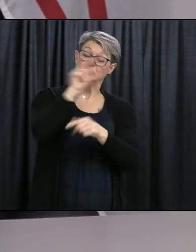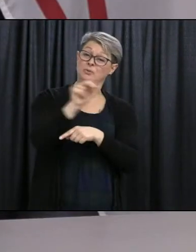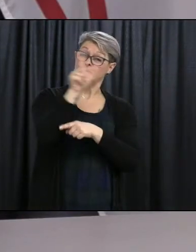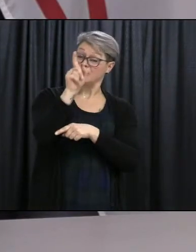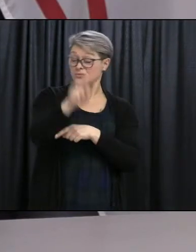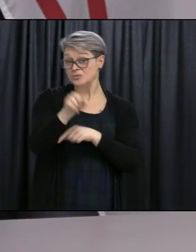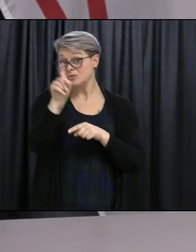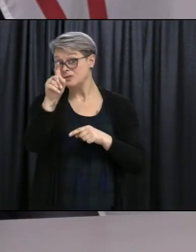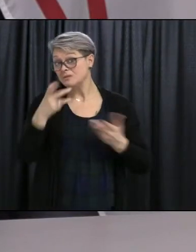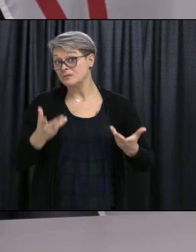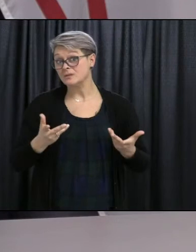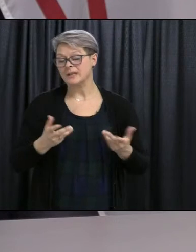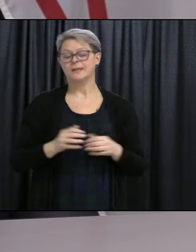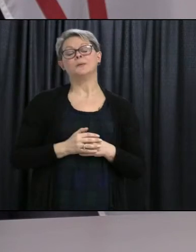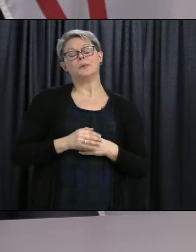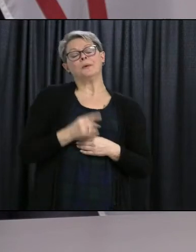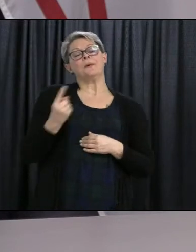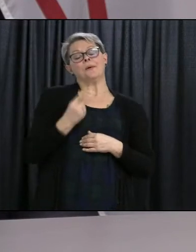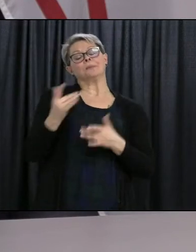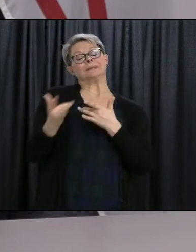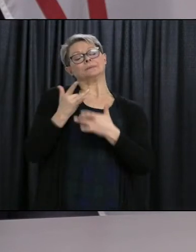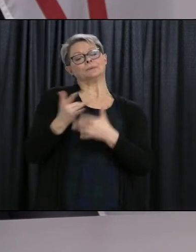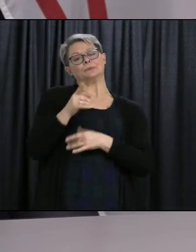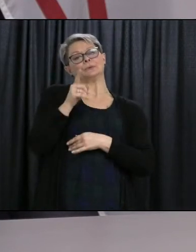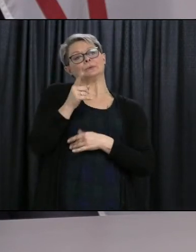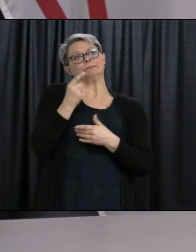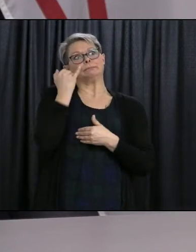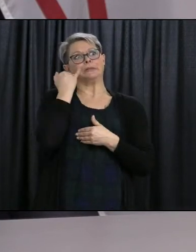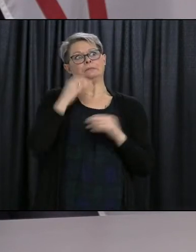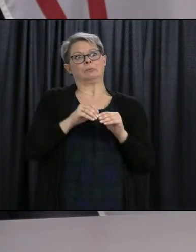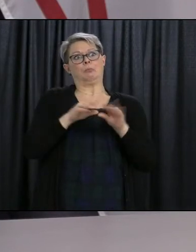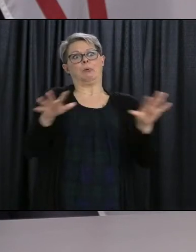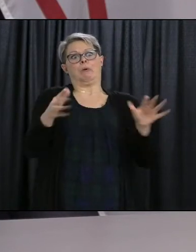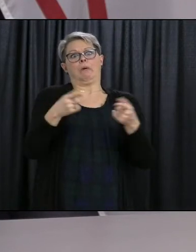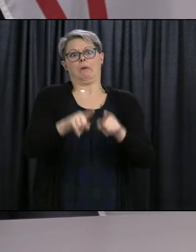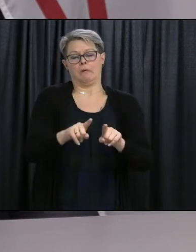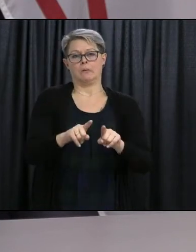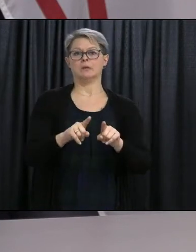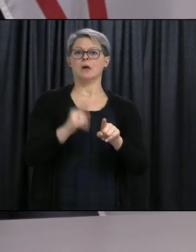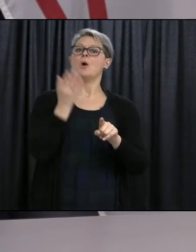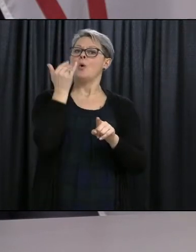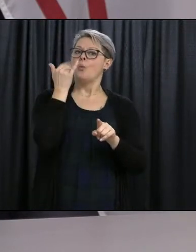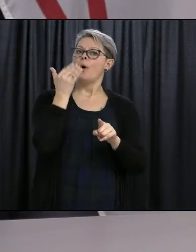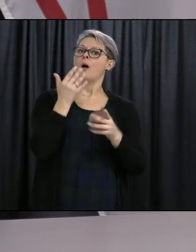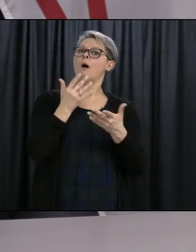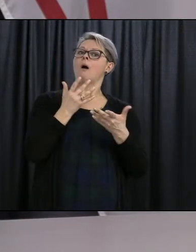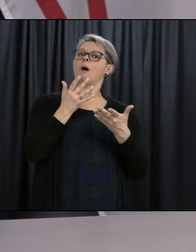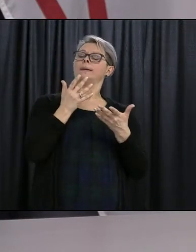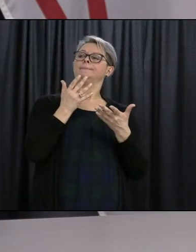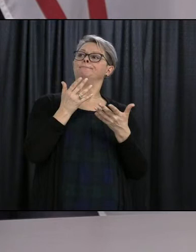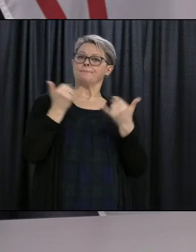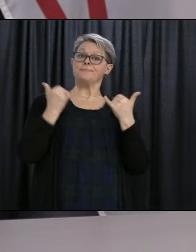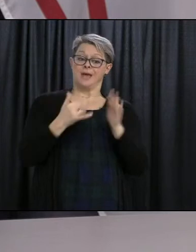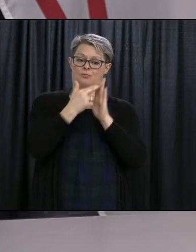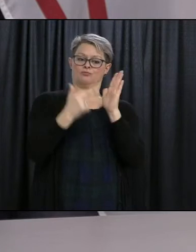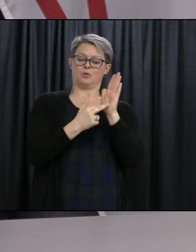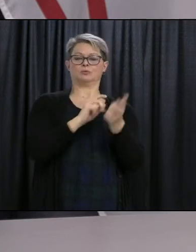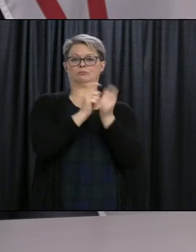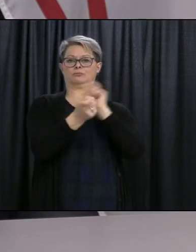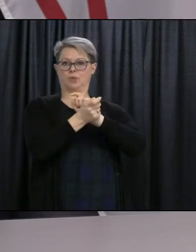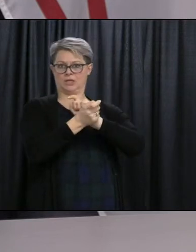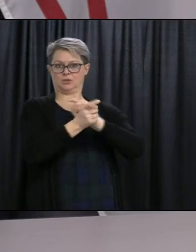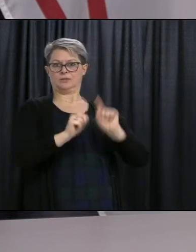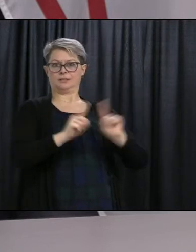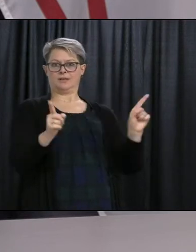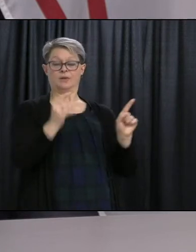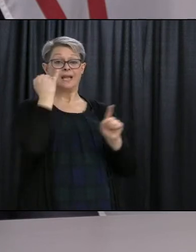that there could be spread in those areas, and that's why we changed our symptom criteria so that you would get tested with